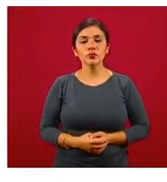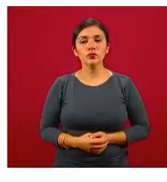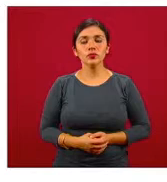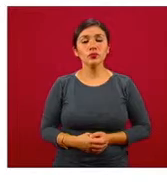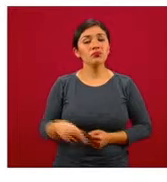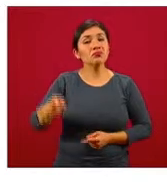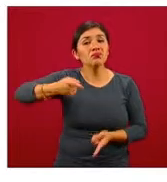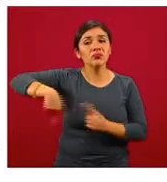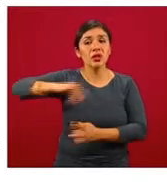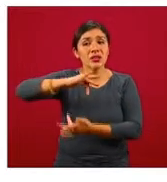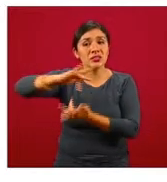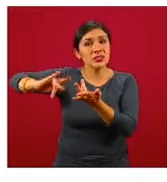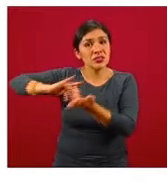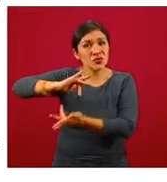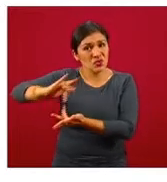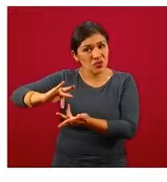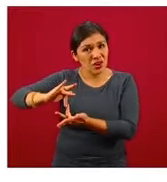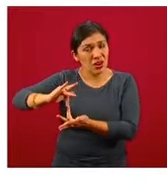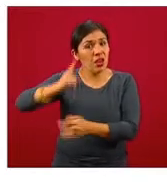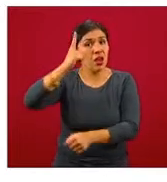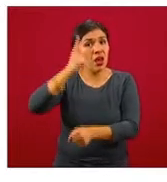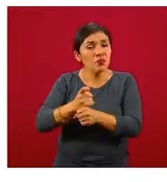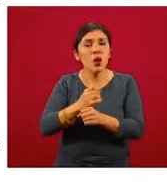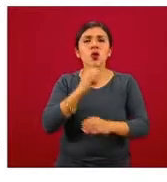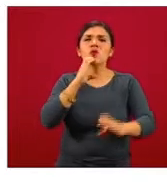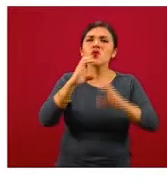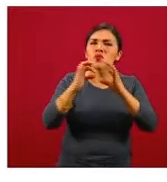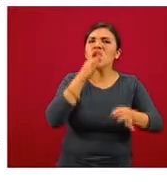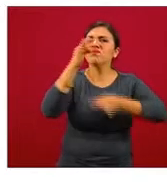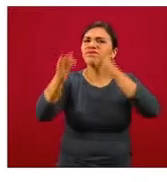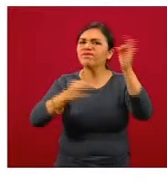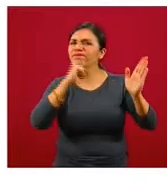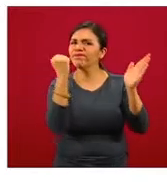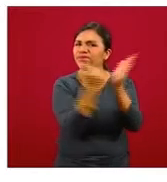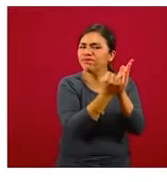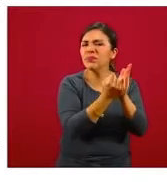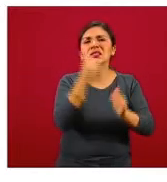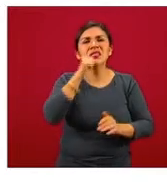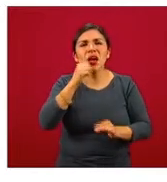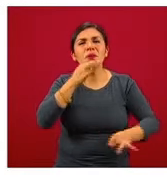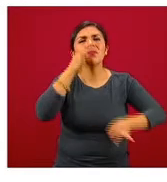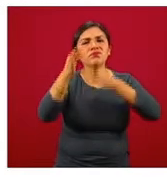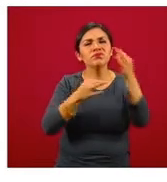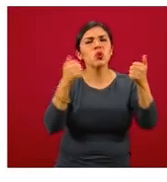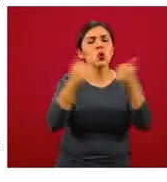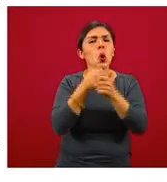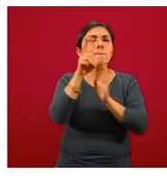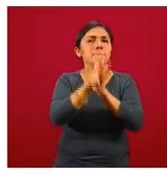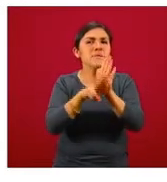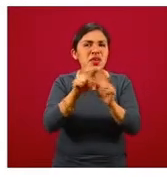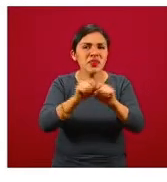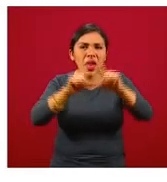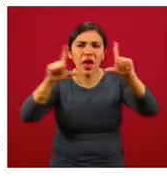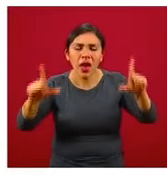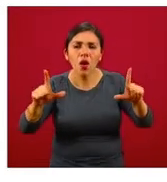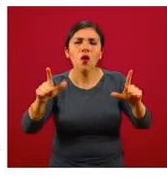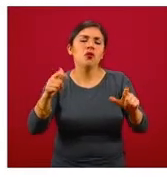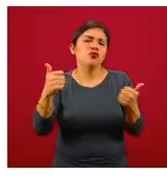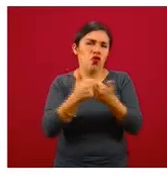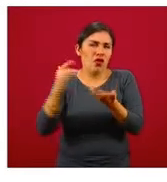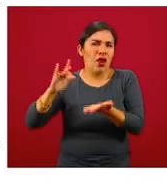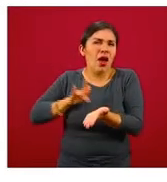redes sociales, on that we have on social comunicados media, we técnicos have que se technical emiten a information that we través have been del releasing video que through nos video,